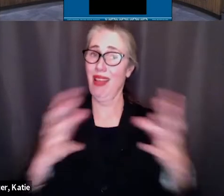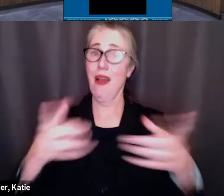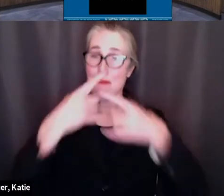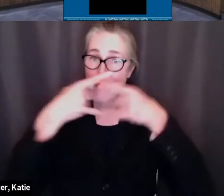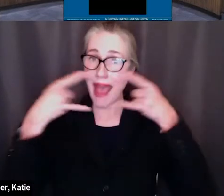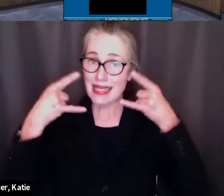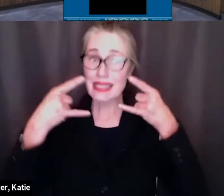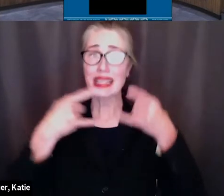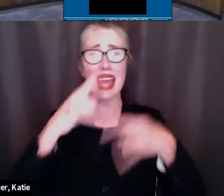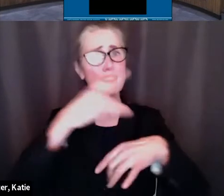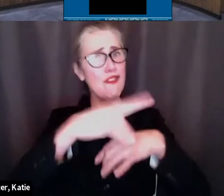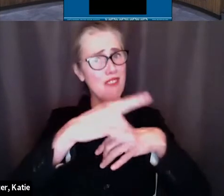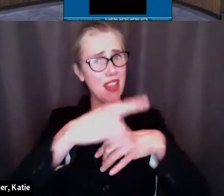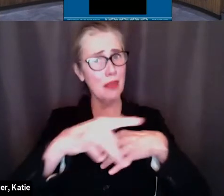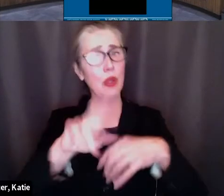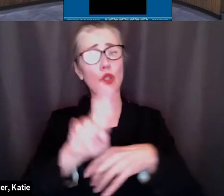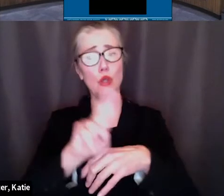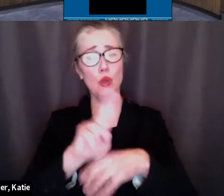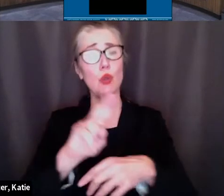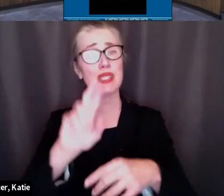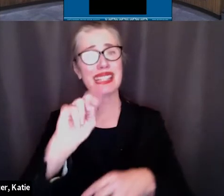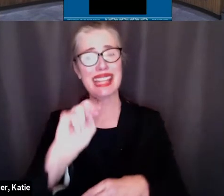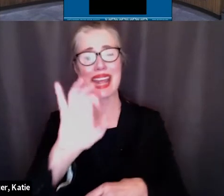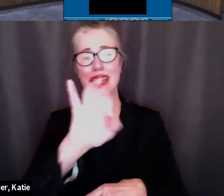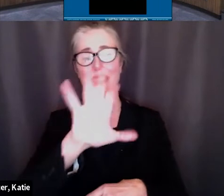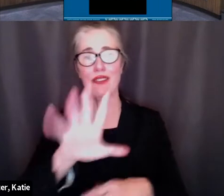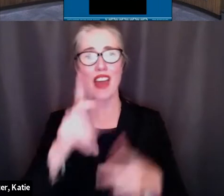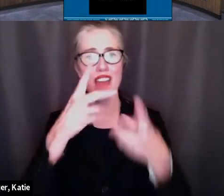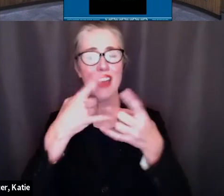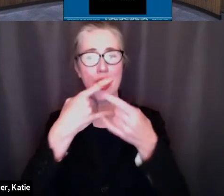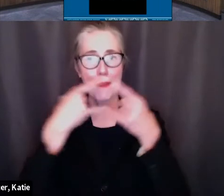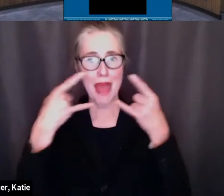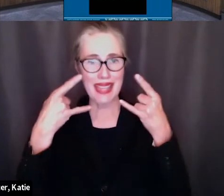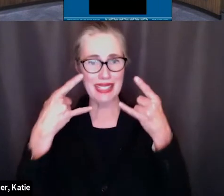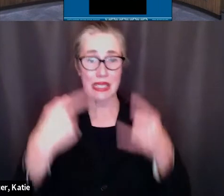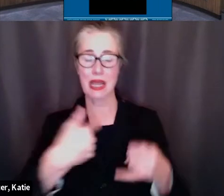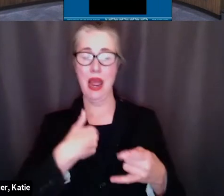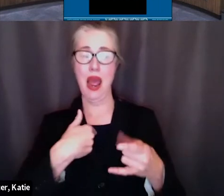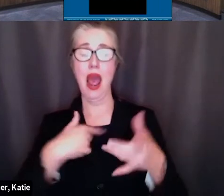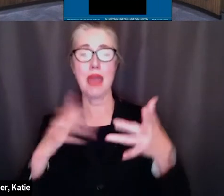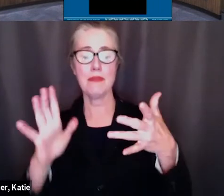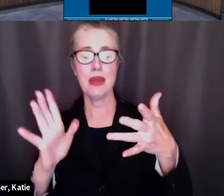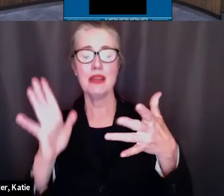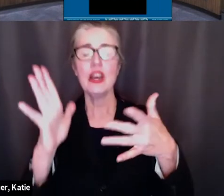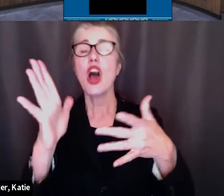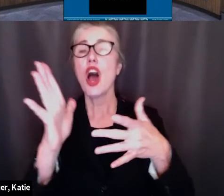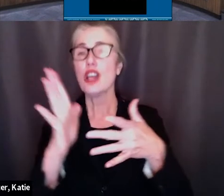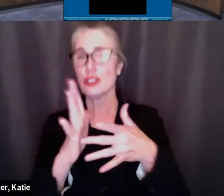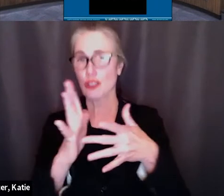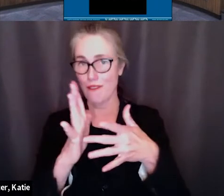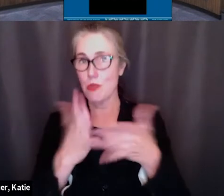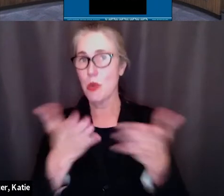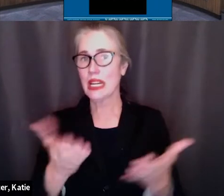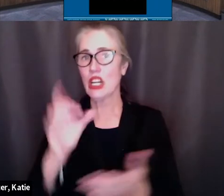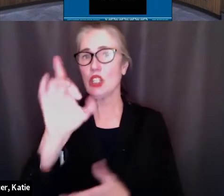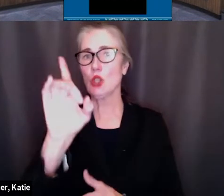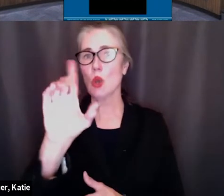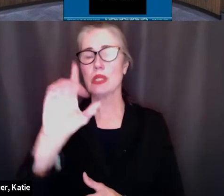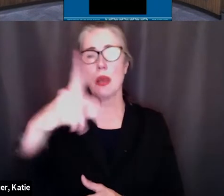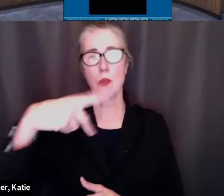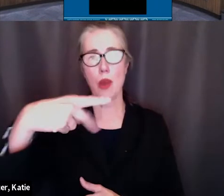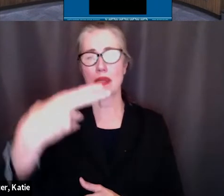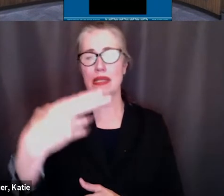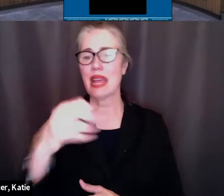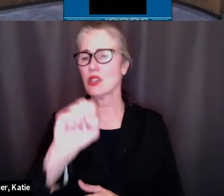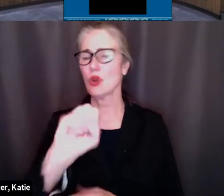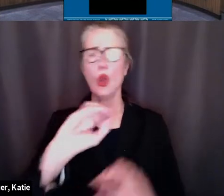that us students are protected um oh to reiterate i'm a sophomore at just post high school um no one i know